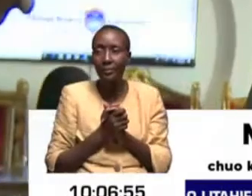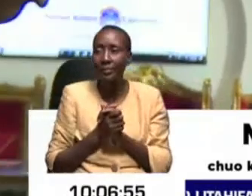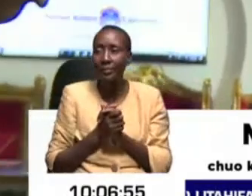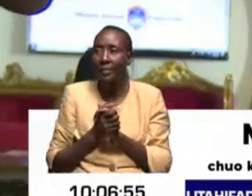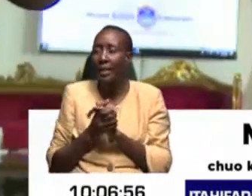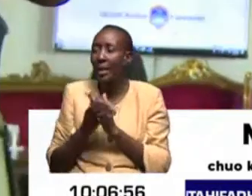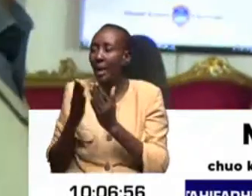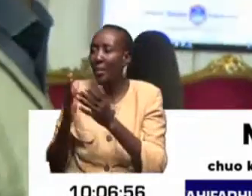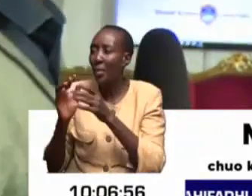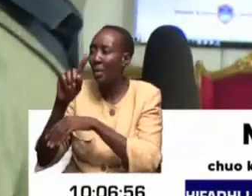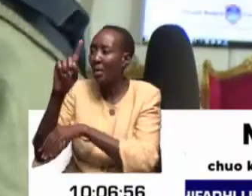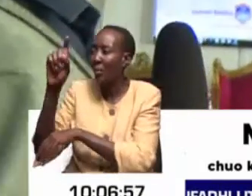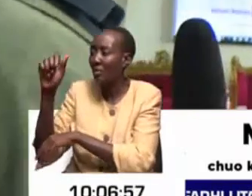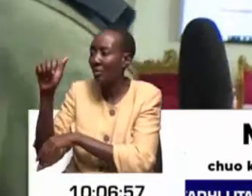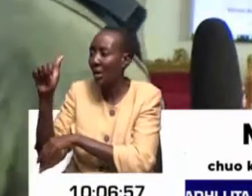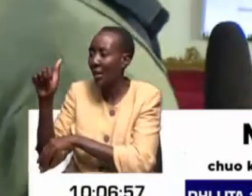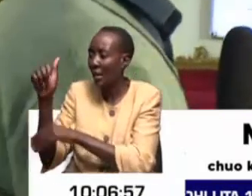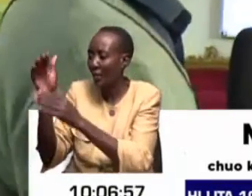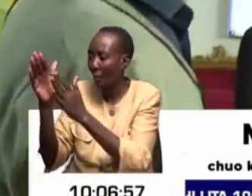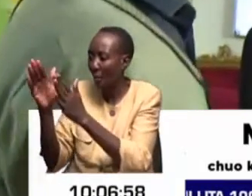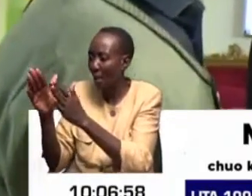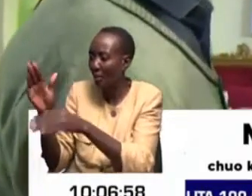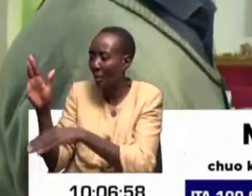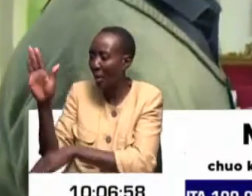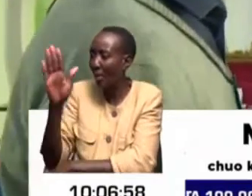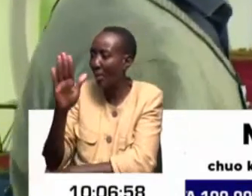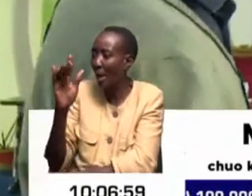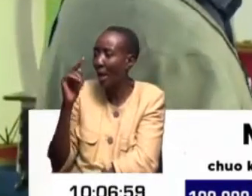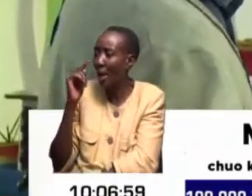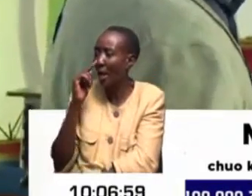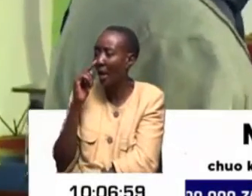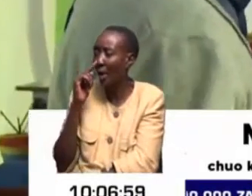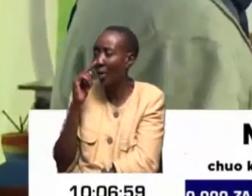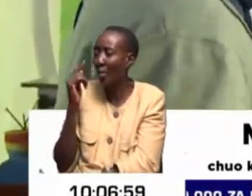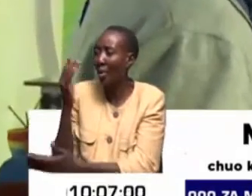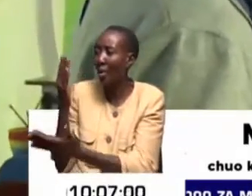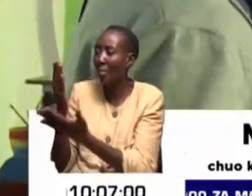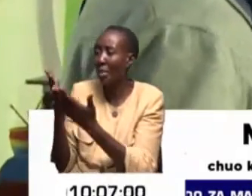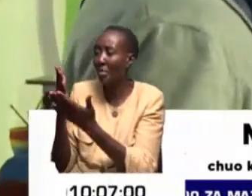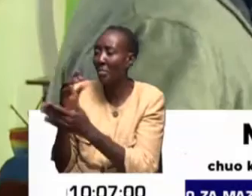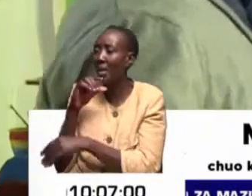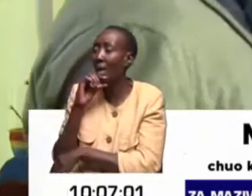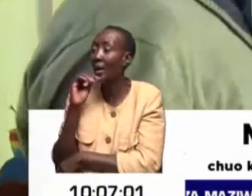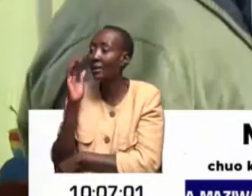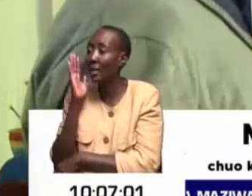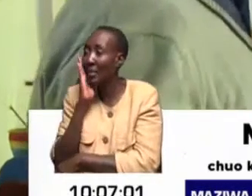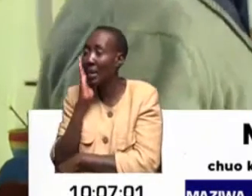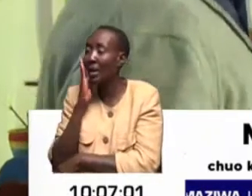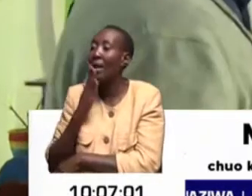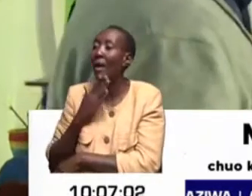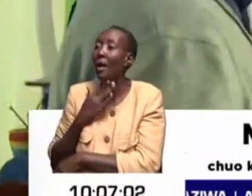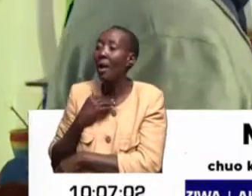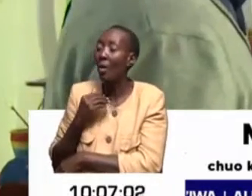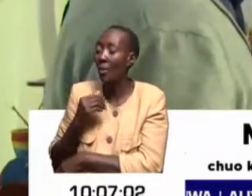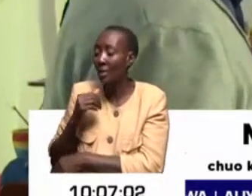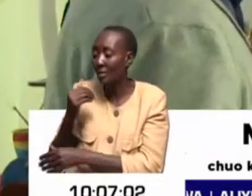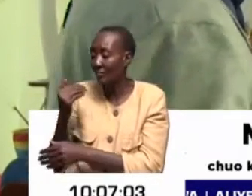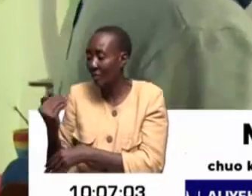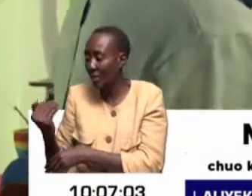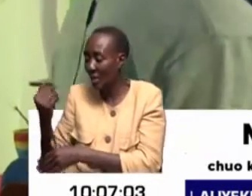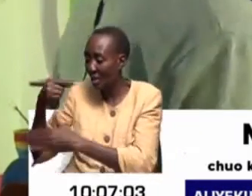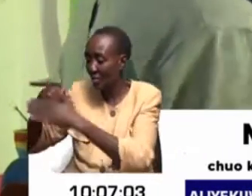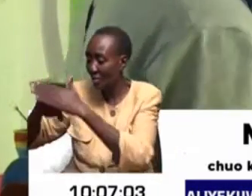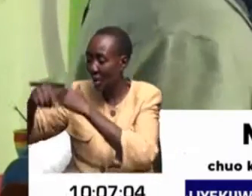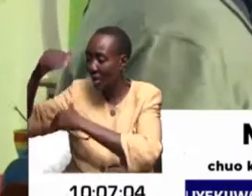tu swali, kwa yule ambaye ako nyumbani ni mzazi anataka mwanake aweze kuja katika chuo hiki,